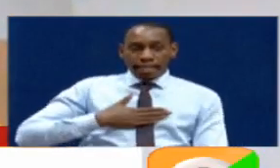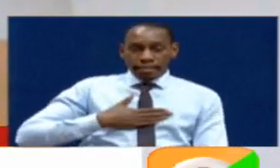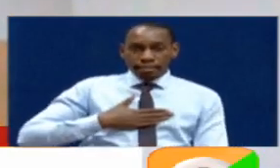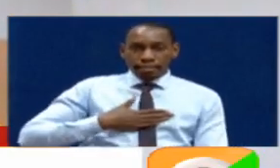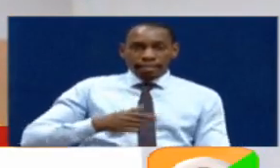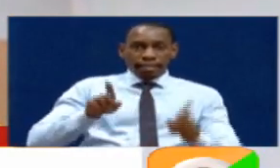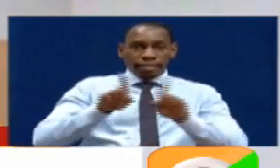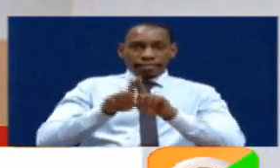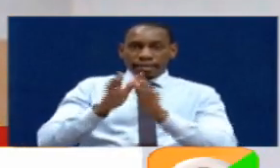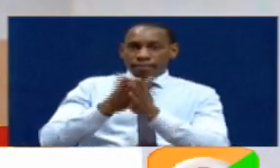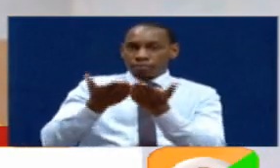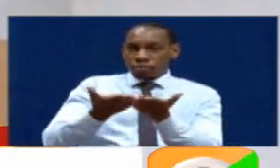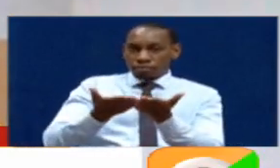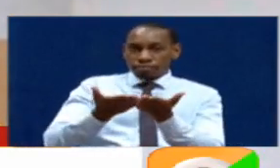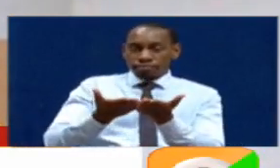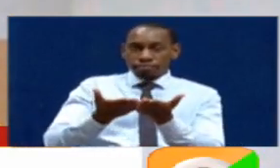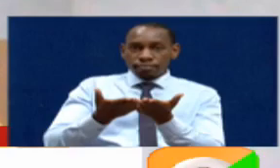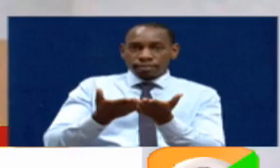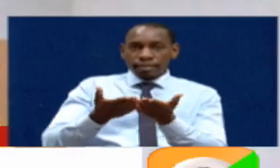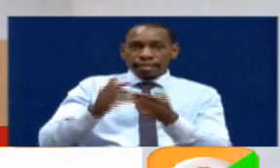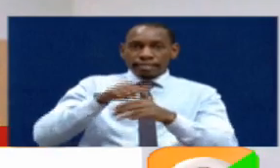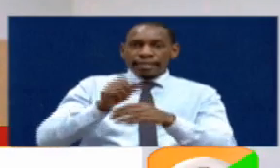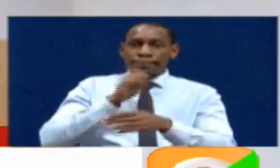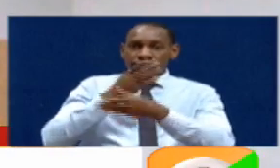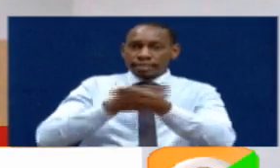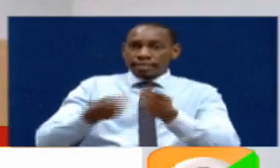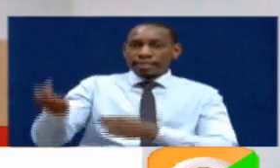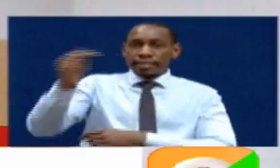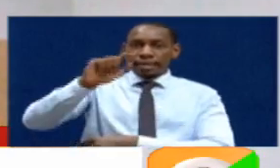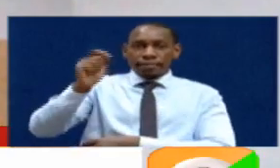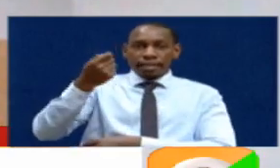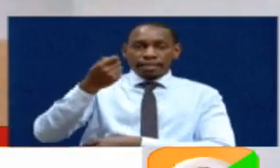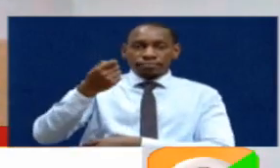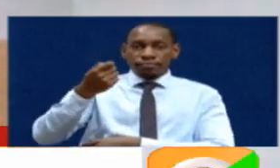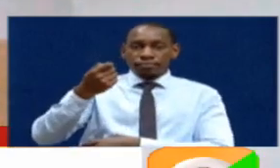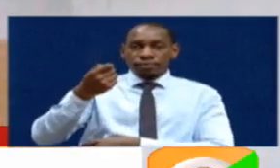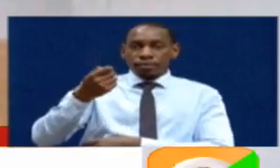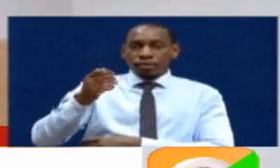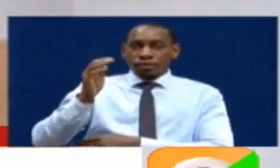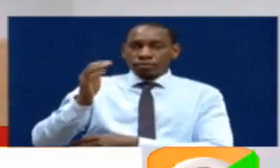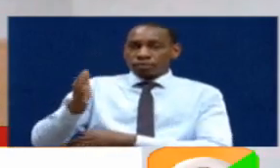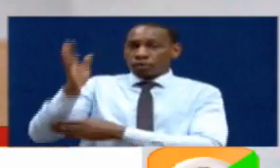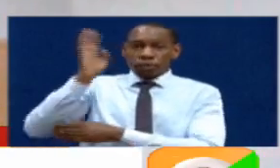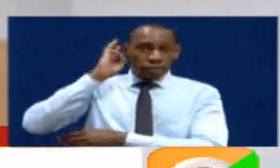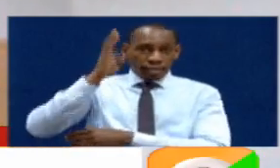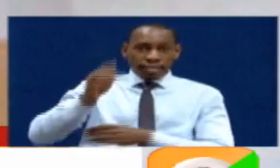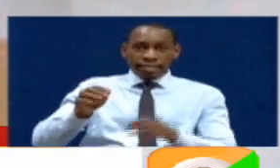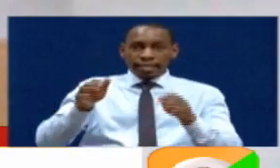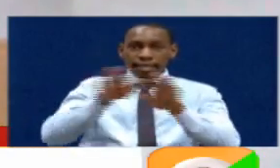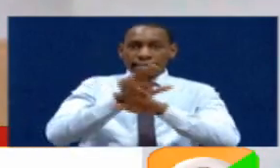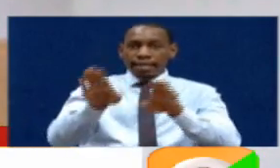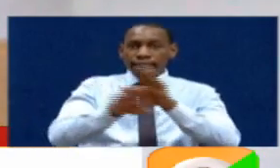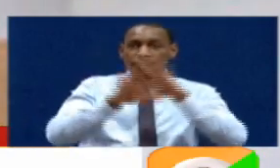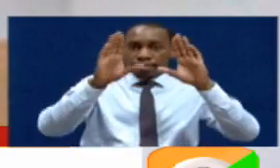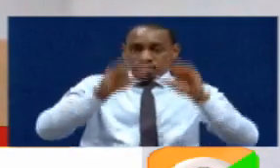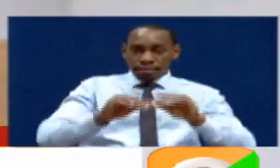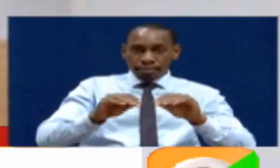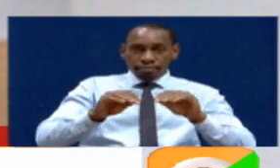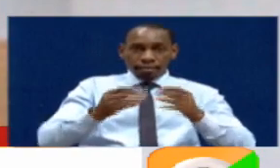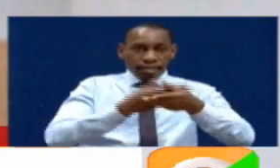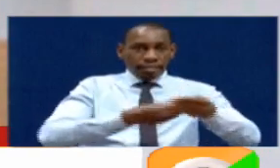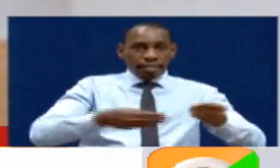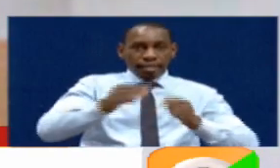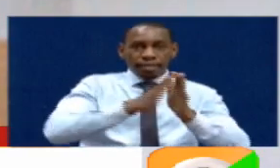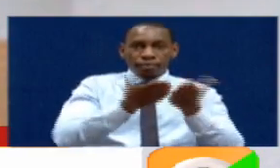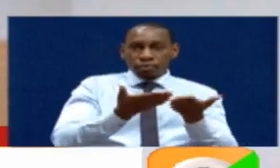And the book, what I'm going to do, the sales, I'm going to come to Kenya, God willing, when everything is settled down. I'm going to come and sell the book. I will